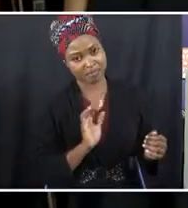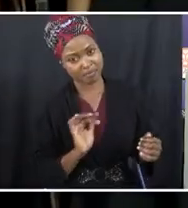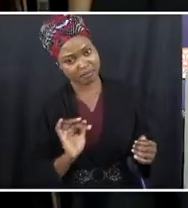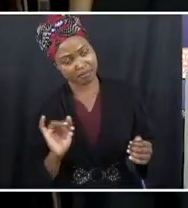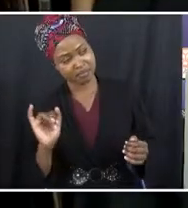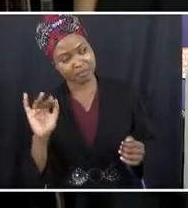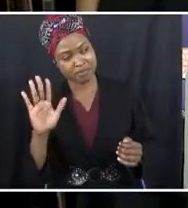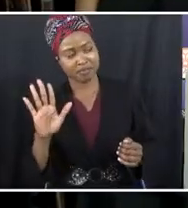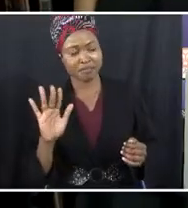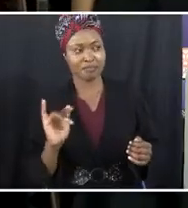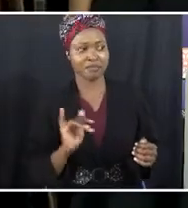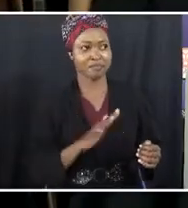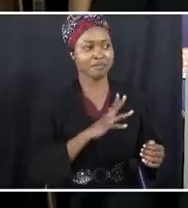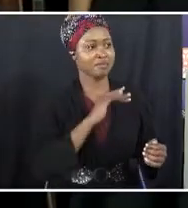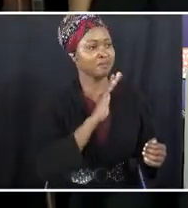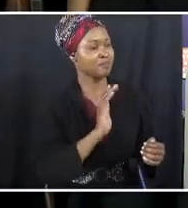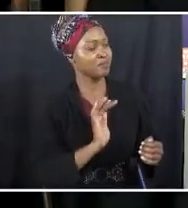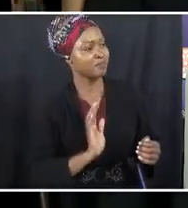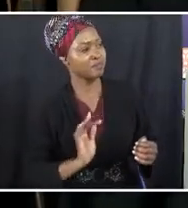upon a